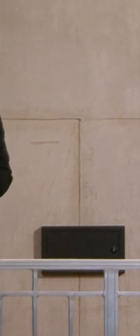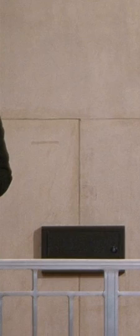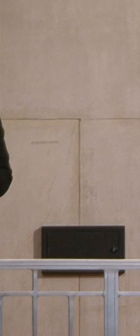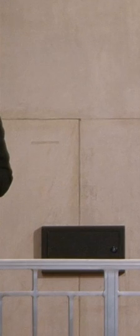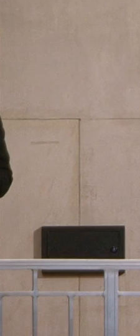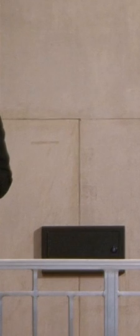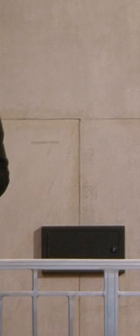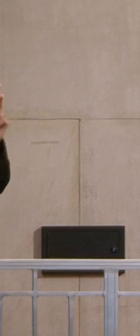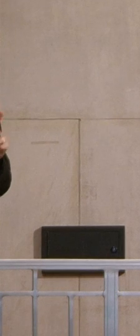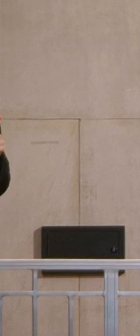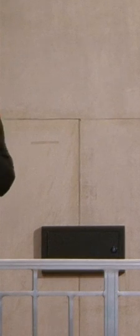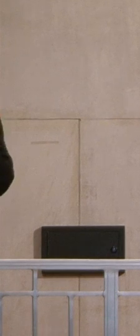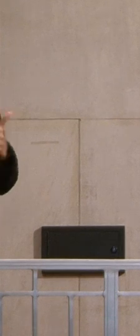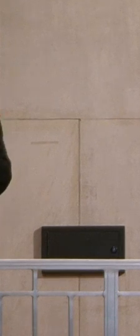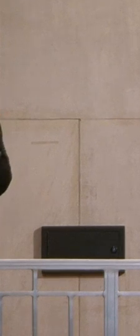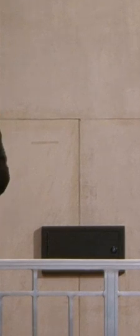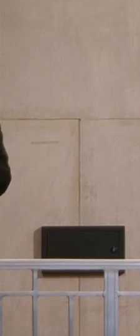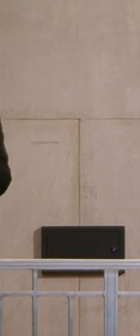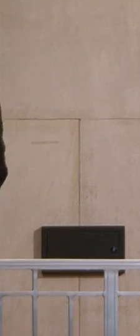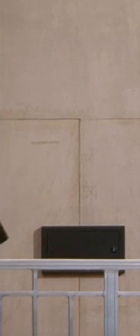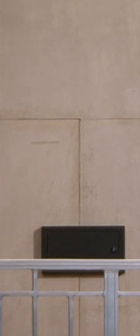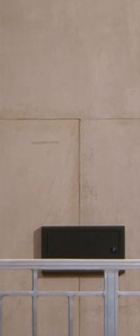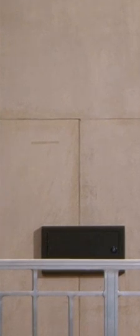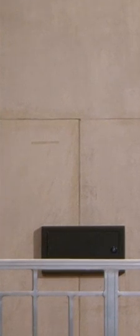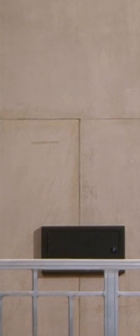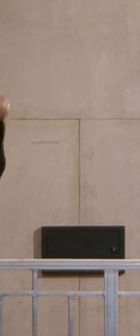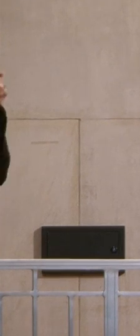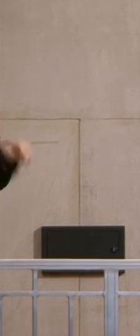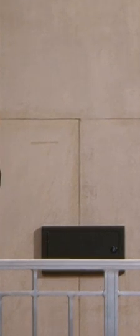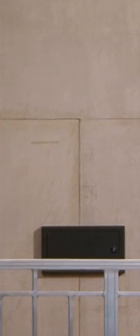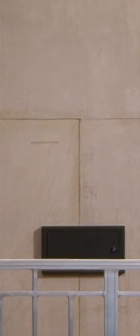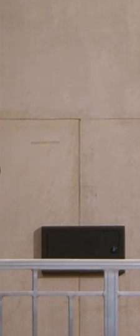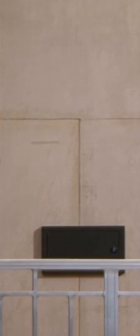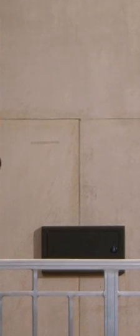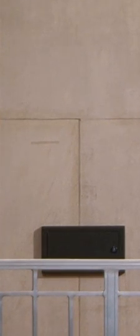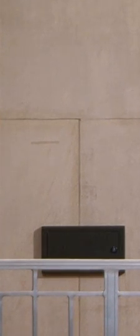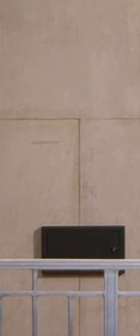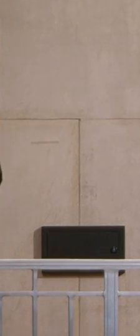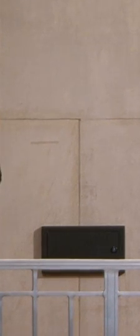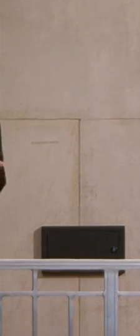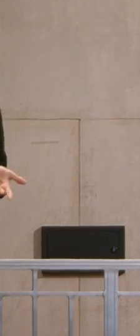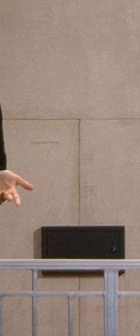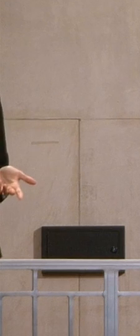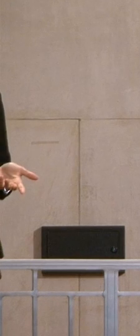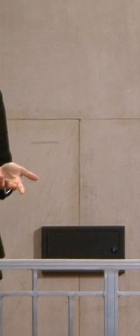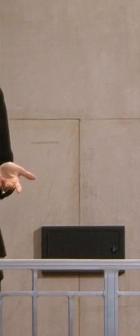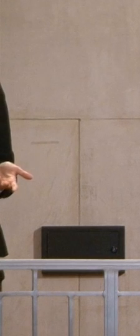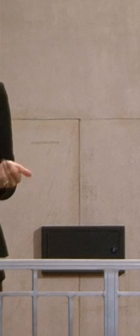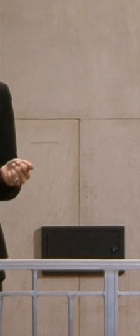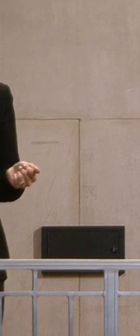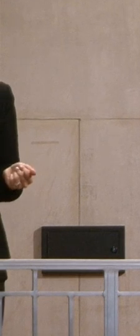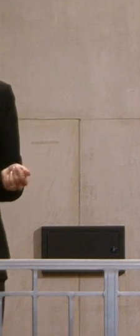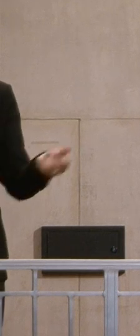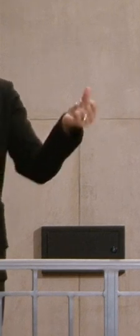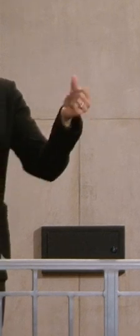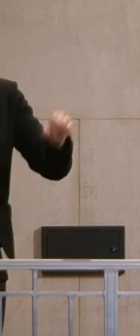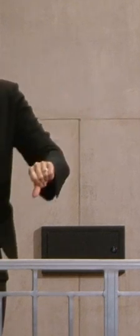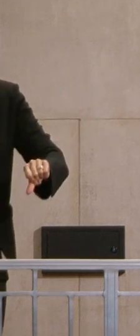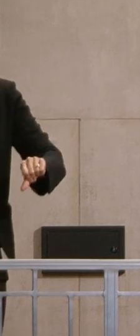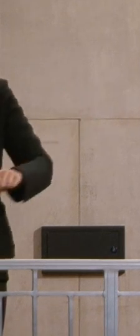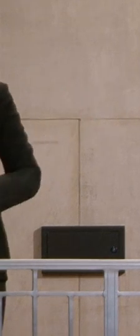or an LGBT student at school is sex-based harassment, or that the denial of benefits because a person is in a